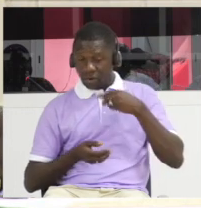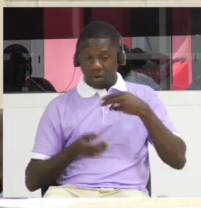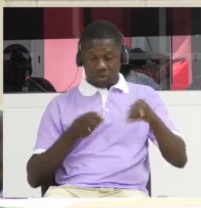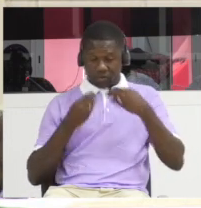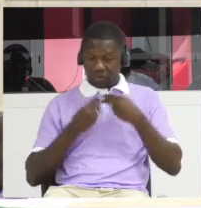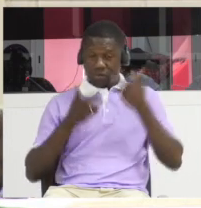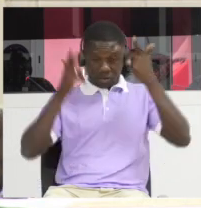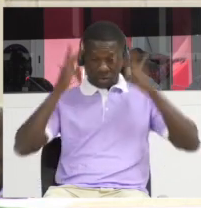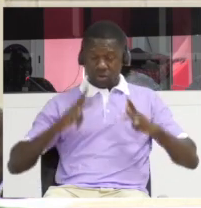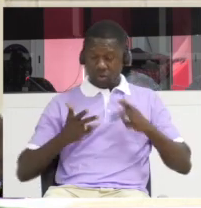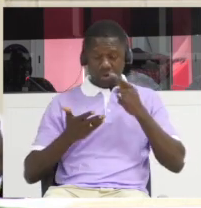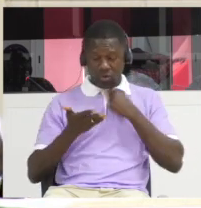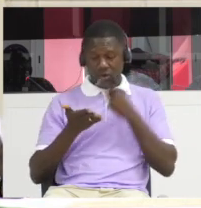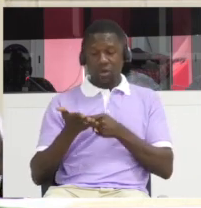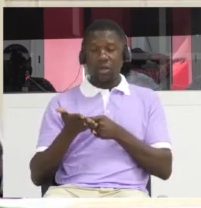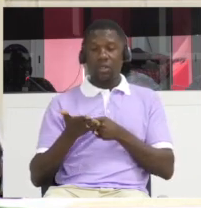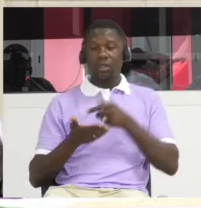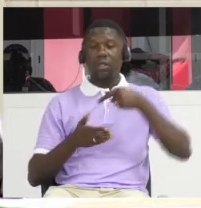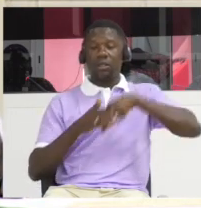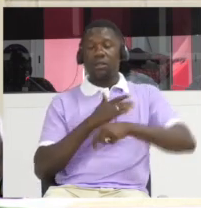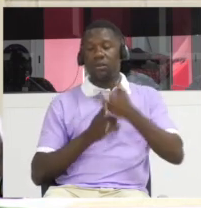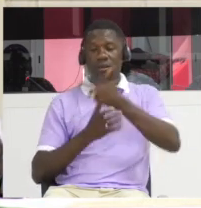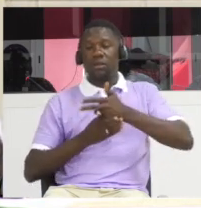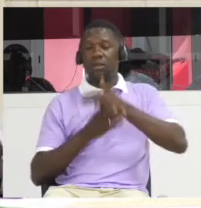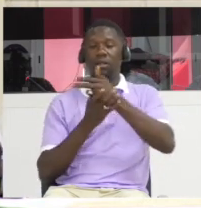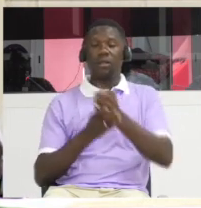Gambia Armed Forces Act